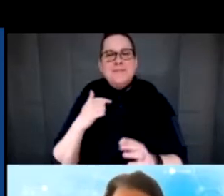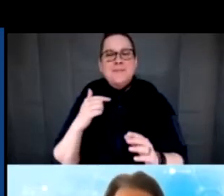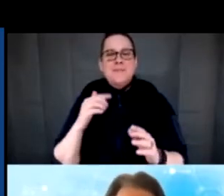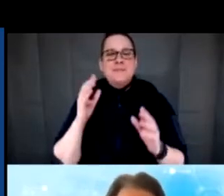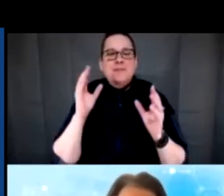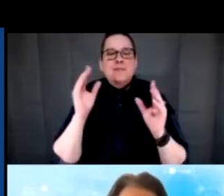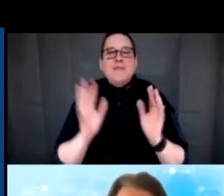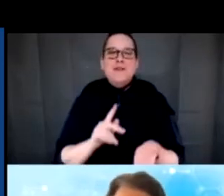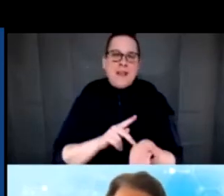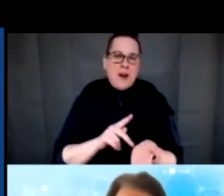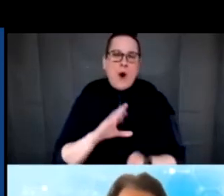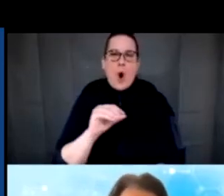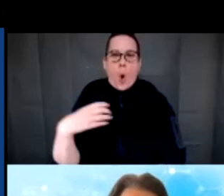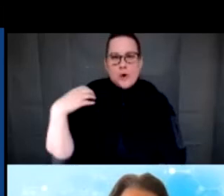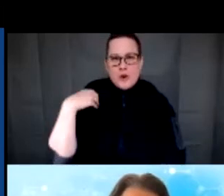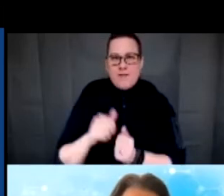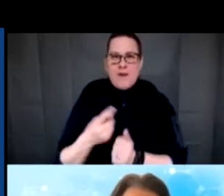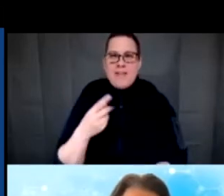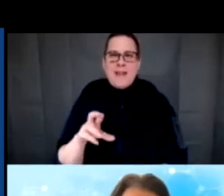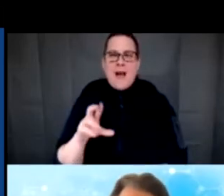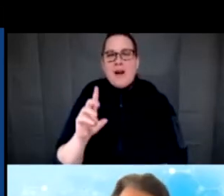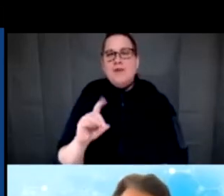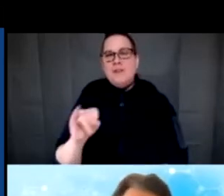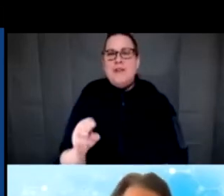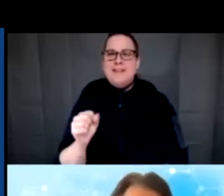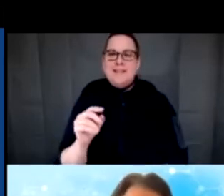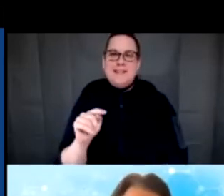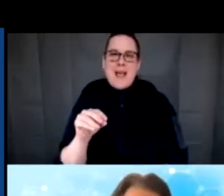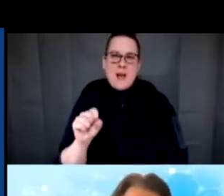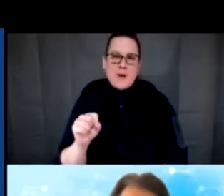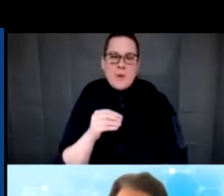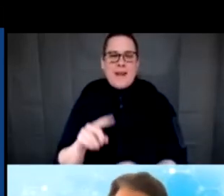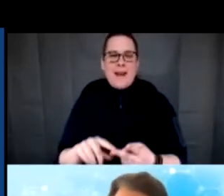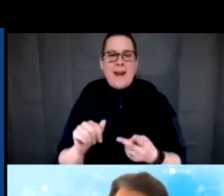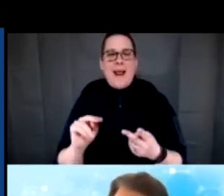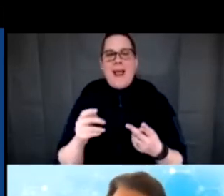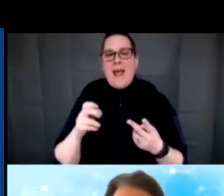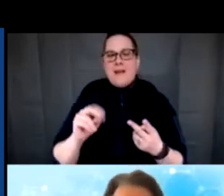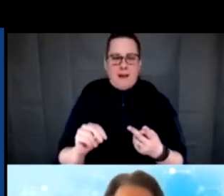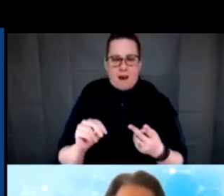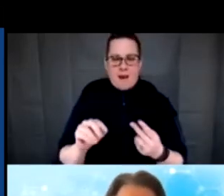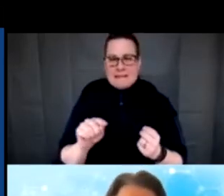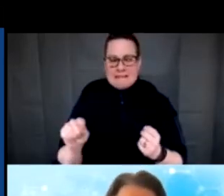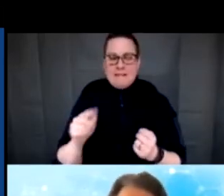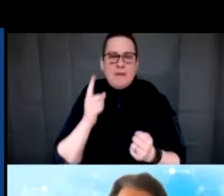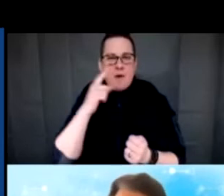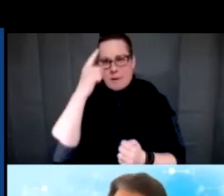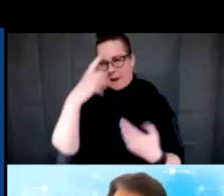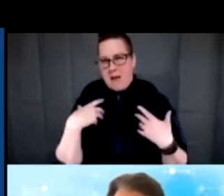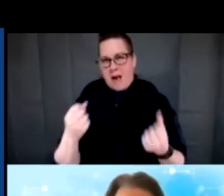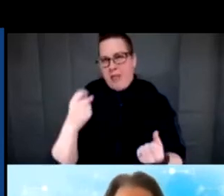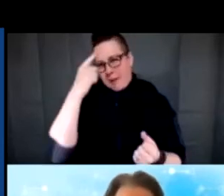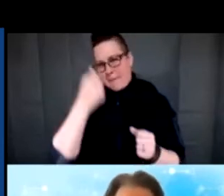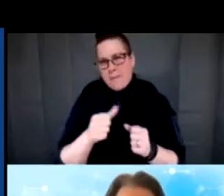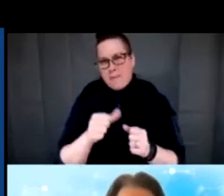and co-chief with Drs. E.J. Santos and Anton Thorstensen of the Geriatric Mental Health and Memory Care Division. And we're